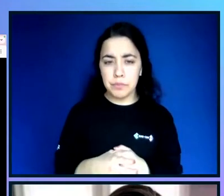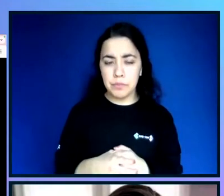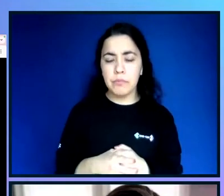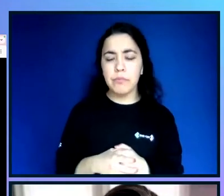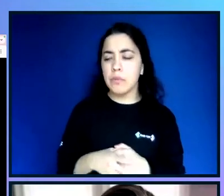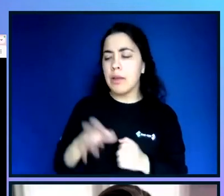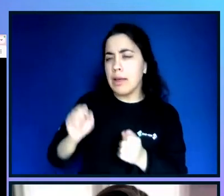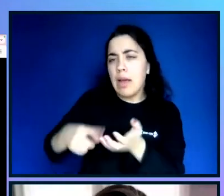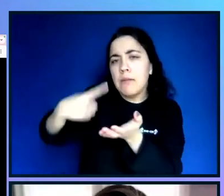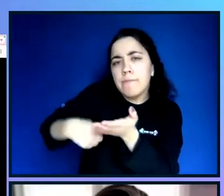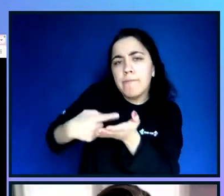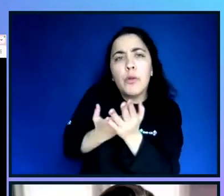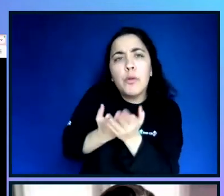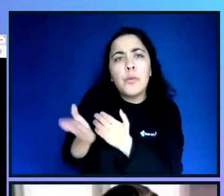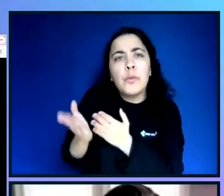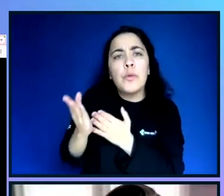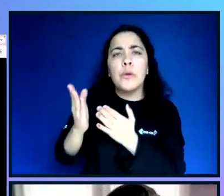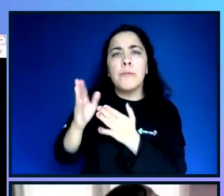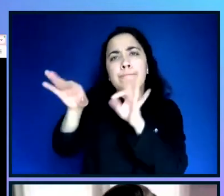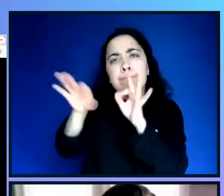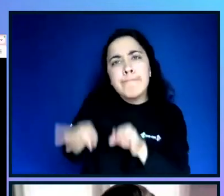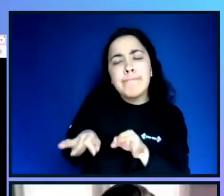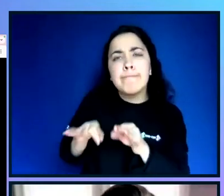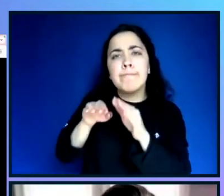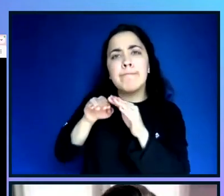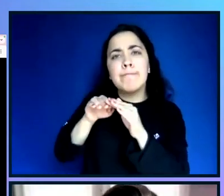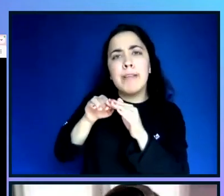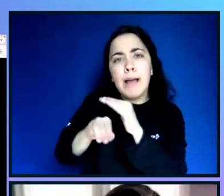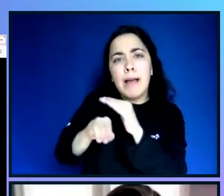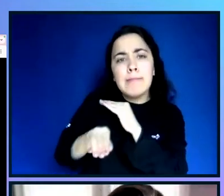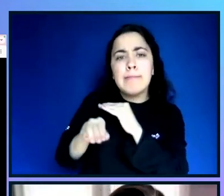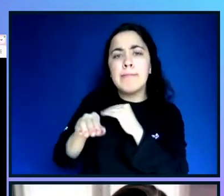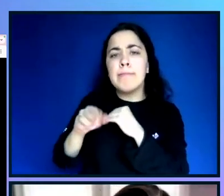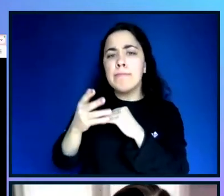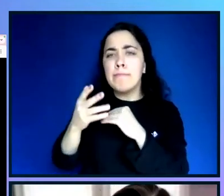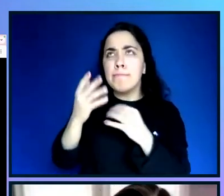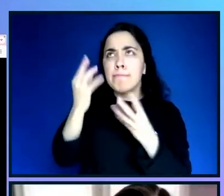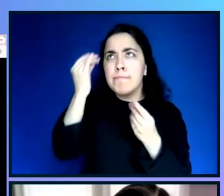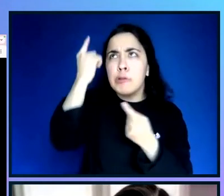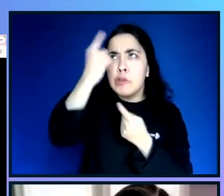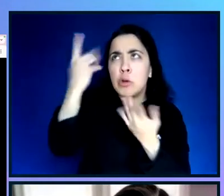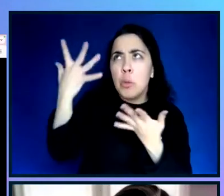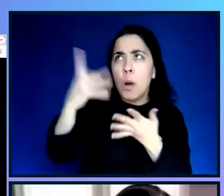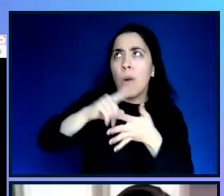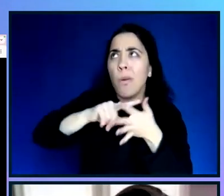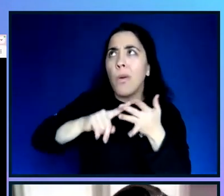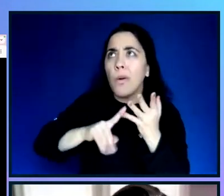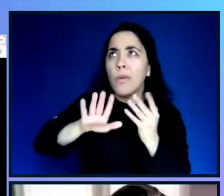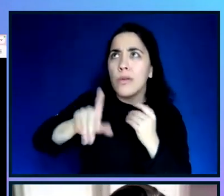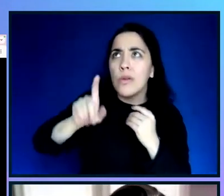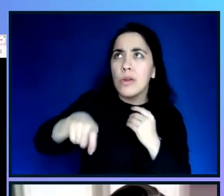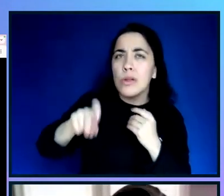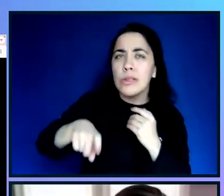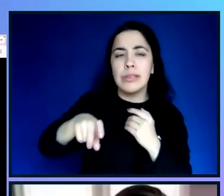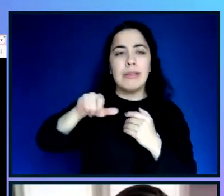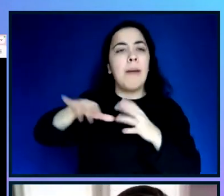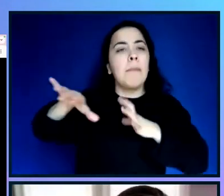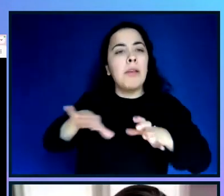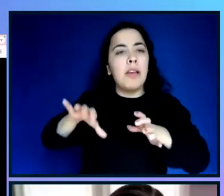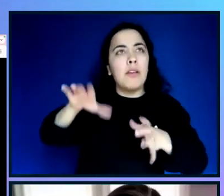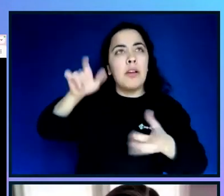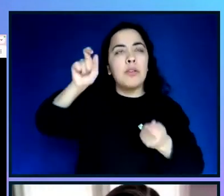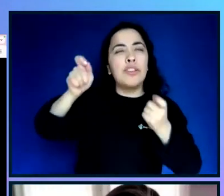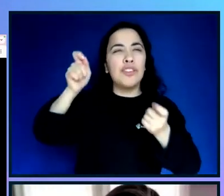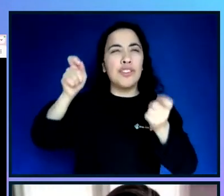consideration, then we are getting that much closer to the desired behavior change that comes through